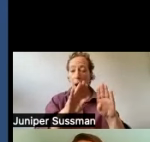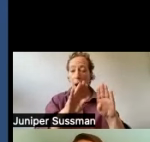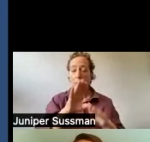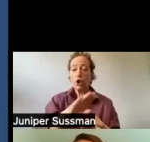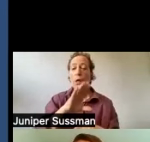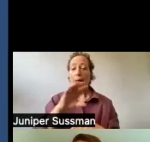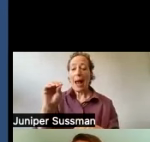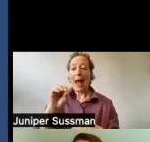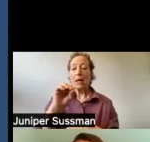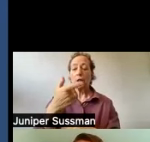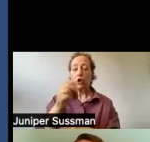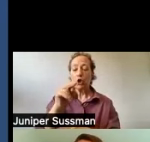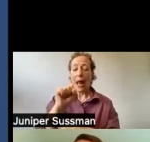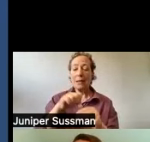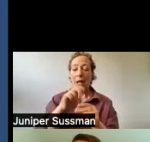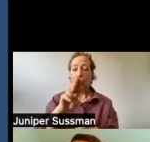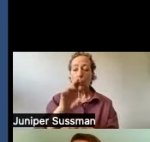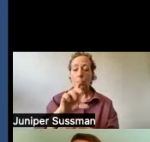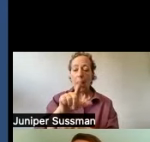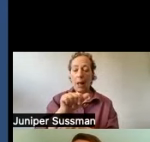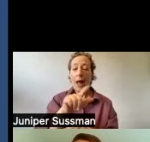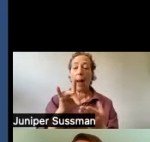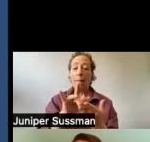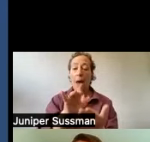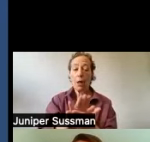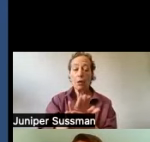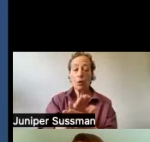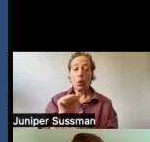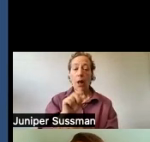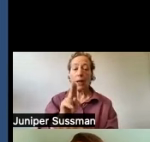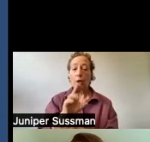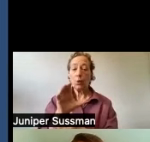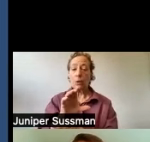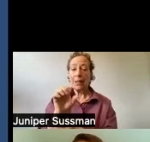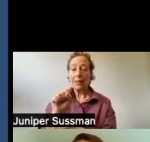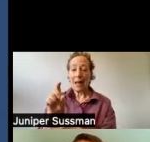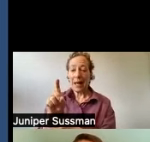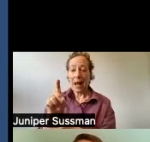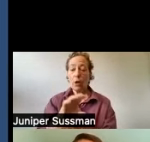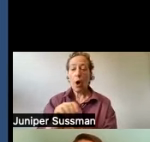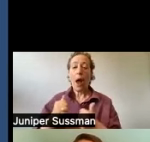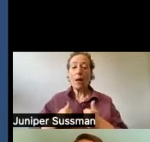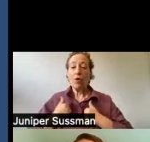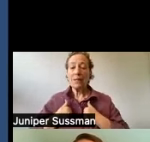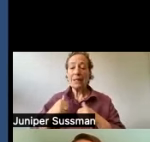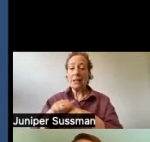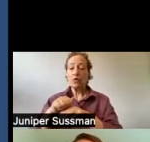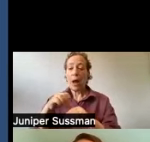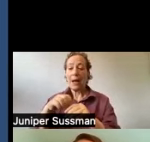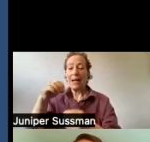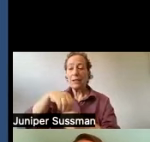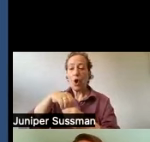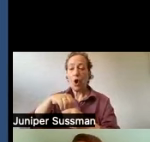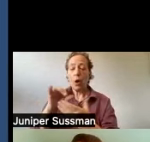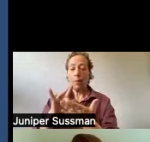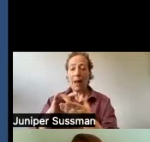molecular genetics at UCLA, medical school at UC San Diego, and residency training in internal medicine